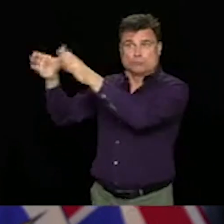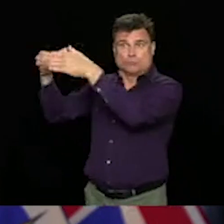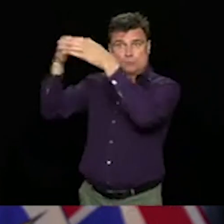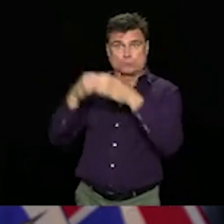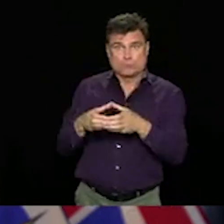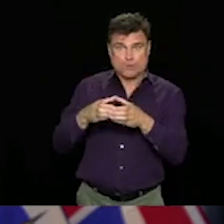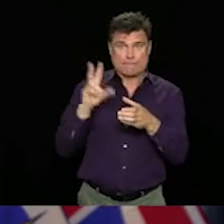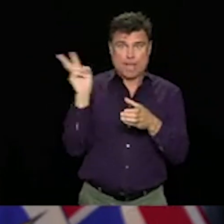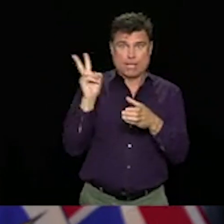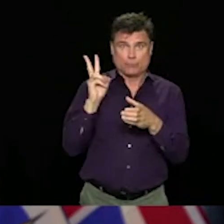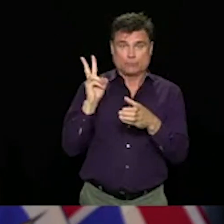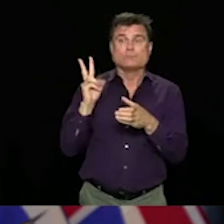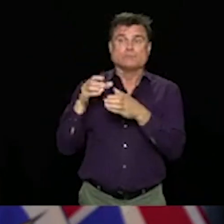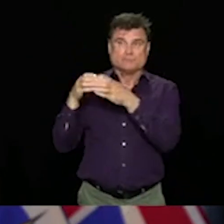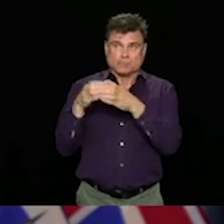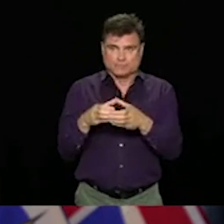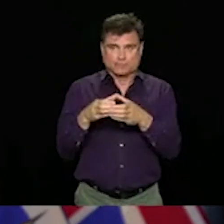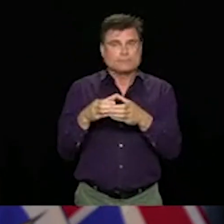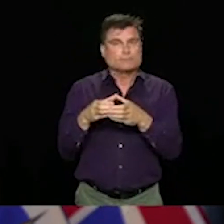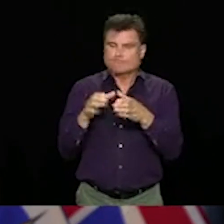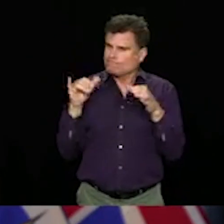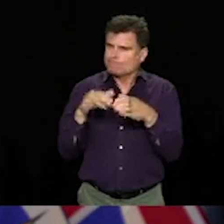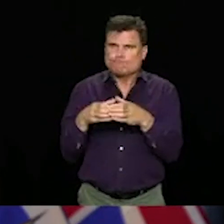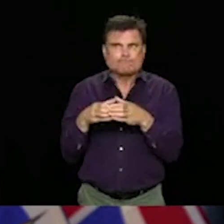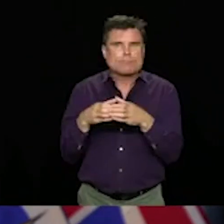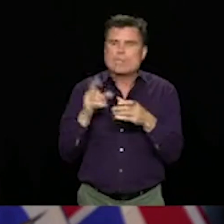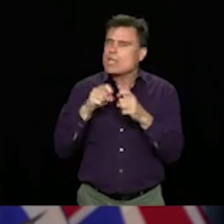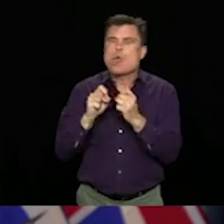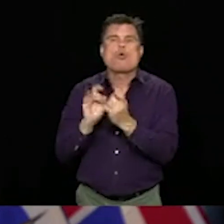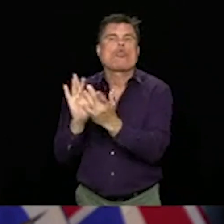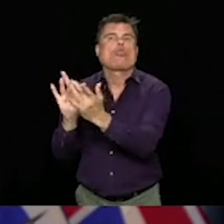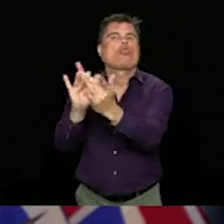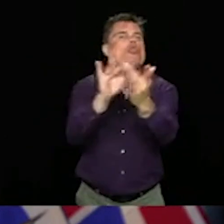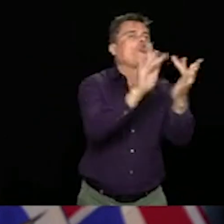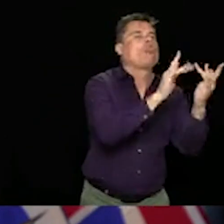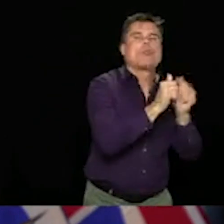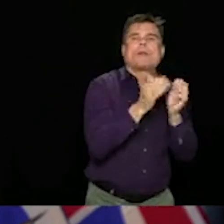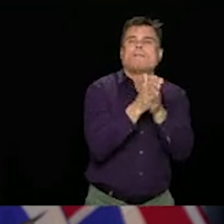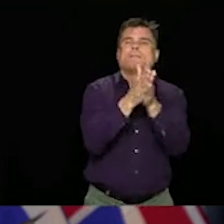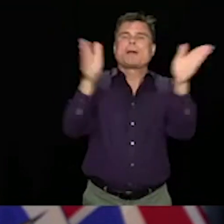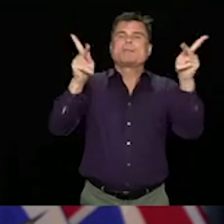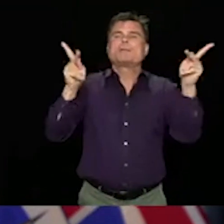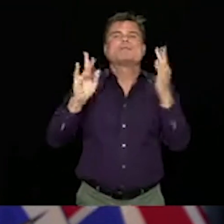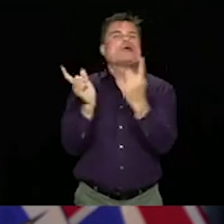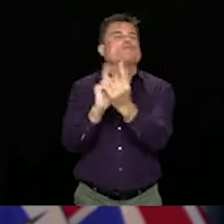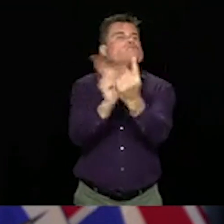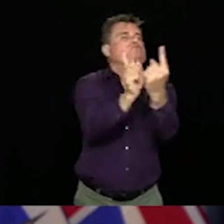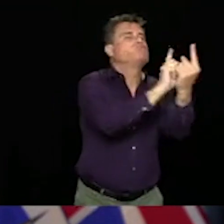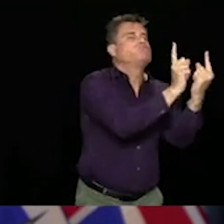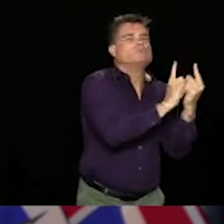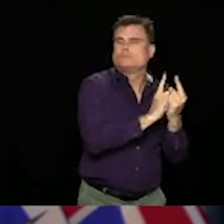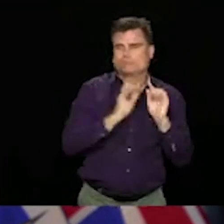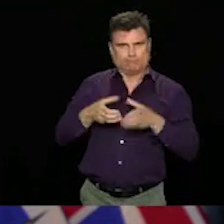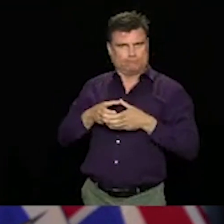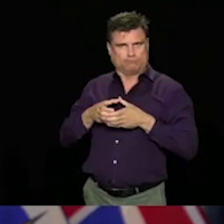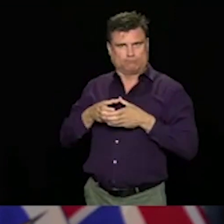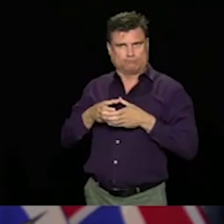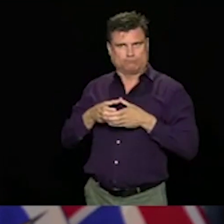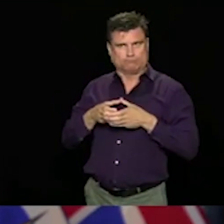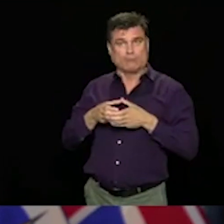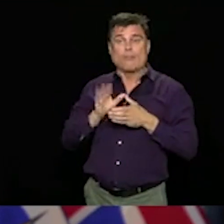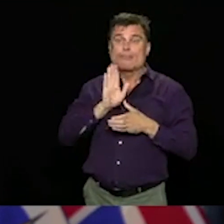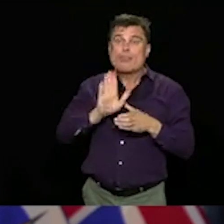it is the concept that I have said meets our criteria is teams that are in